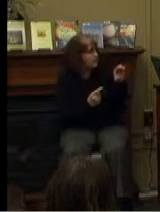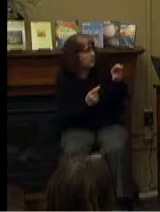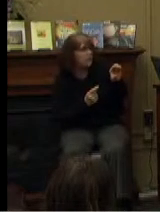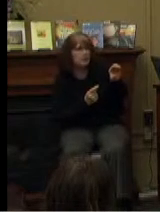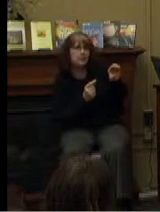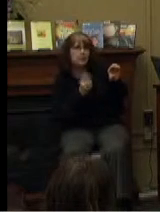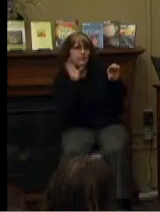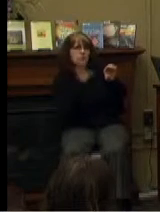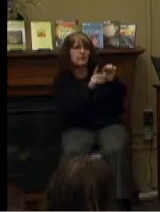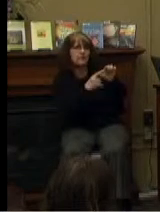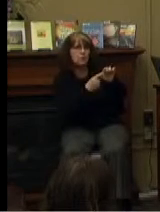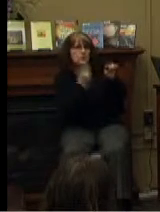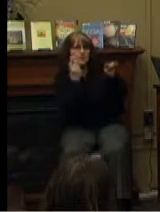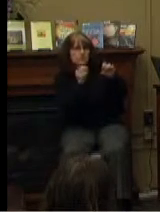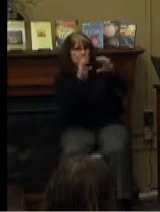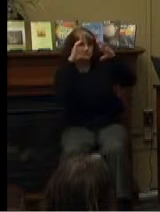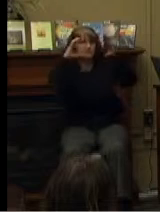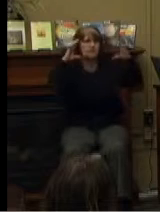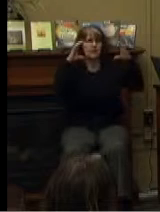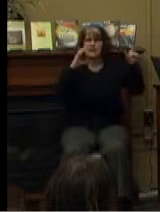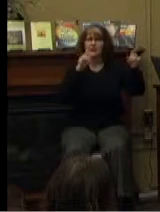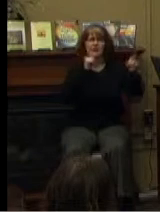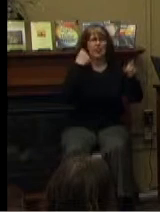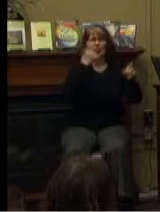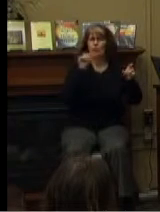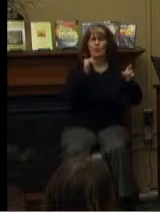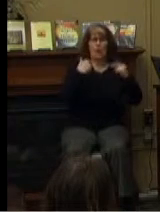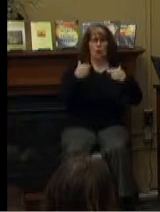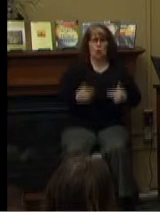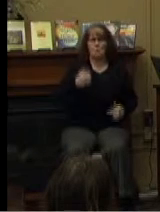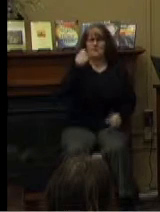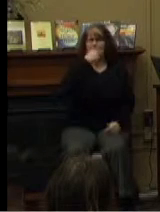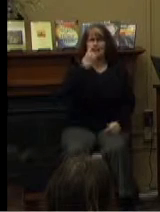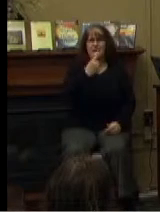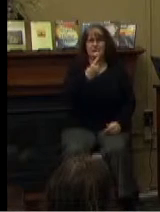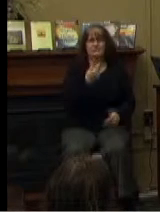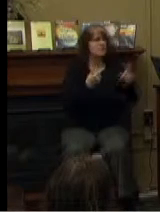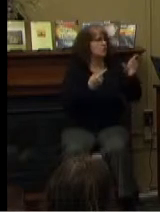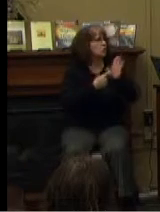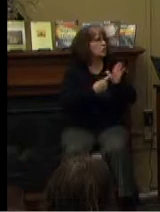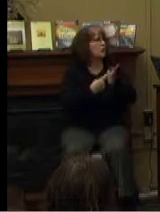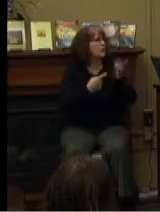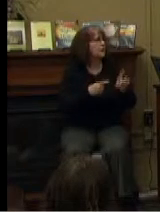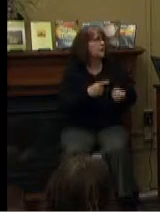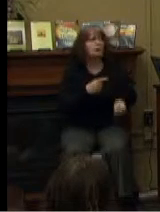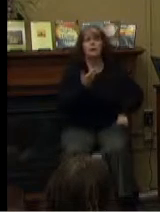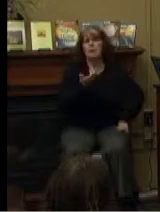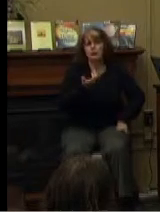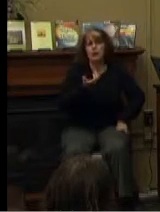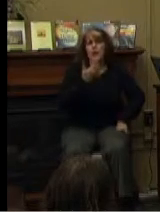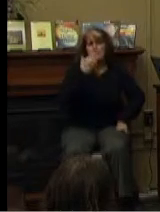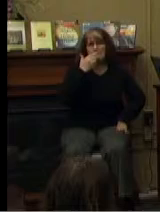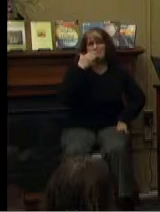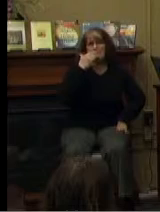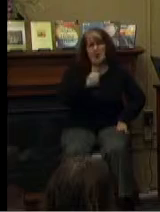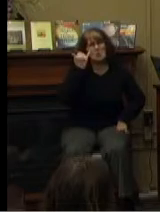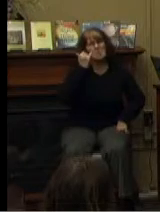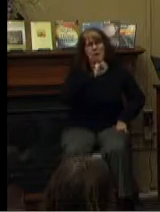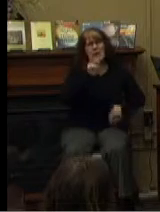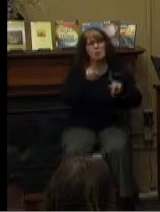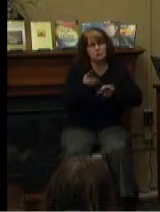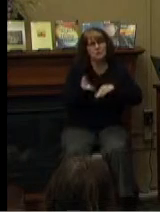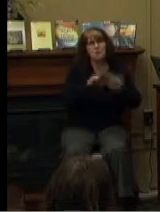doesn't even look like a human being, the portrayal of what happened. So it's better off that person would have died. And that's the message that